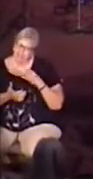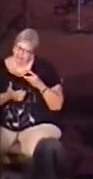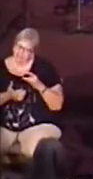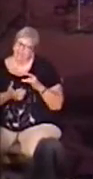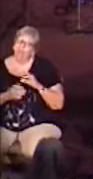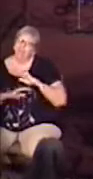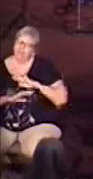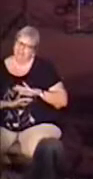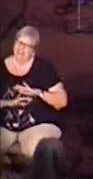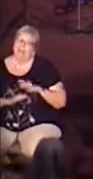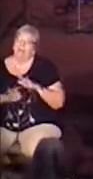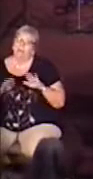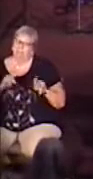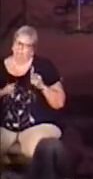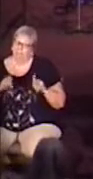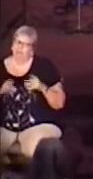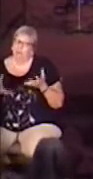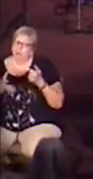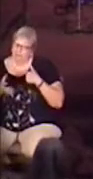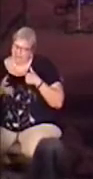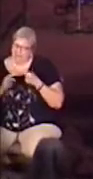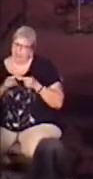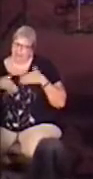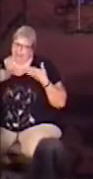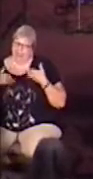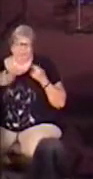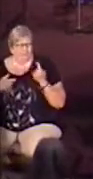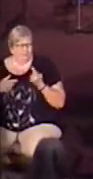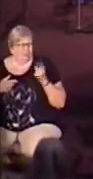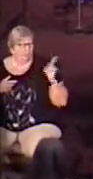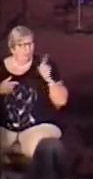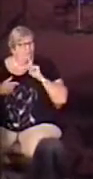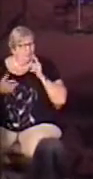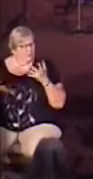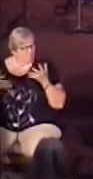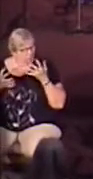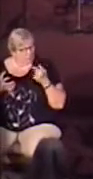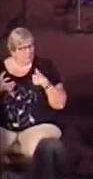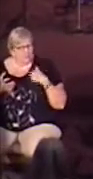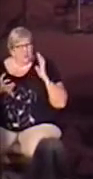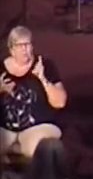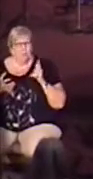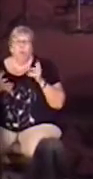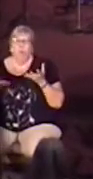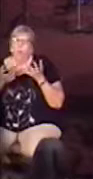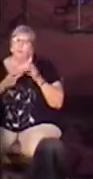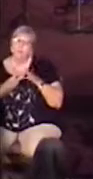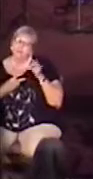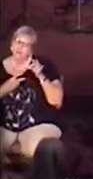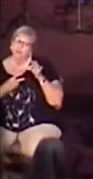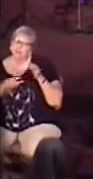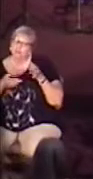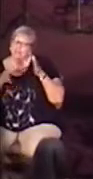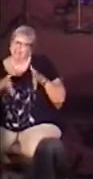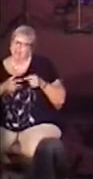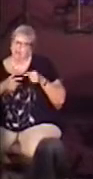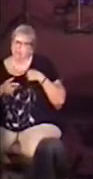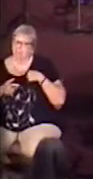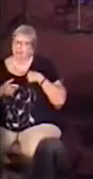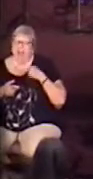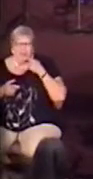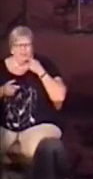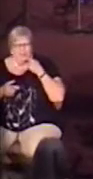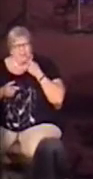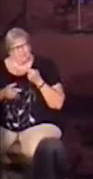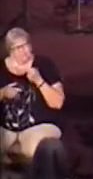to be happy. And so even if there's something that she's craving or she really wants, she'll just want the option to be left up to me. And so I'll say, hey, honey, you